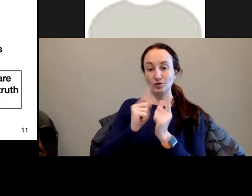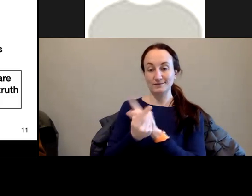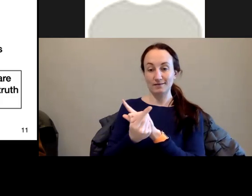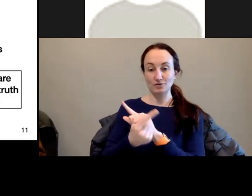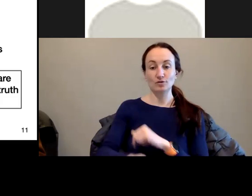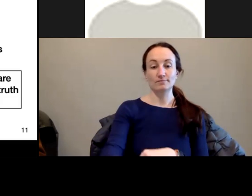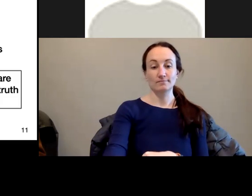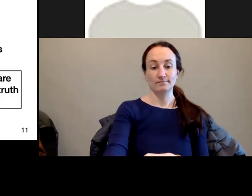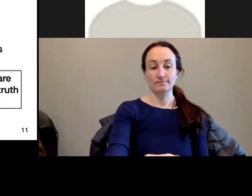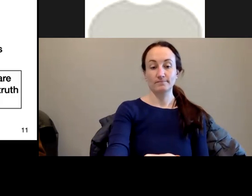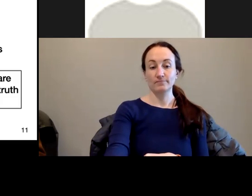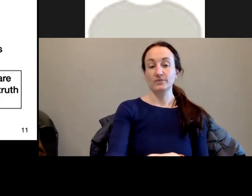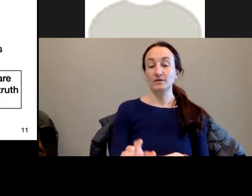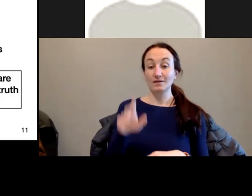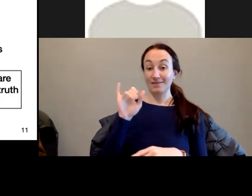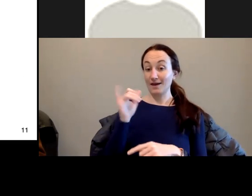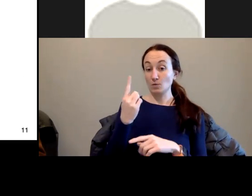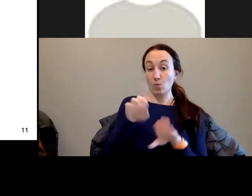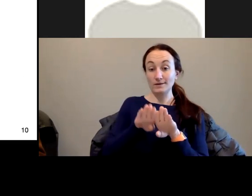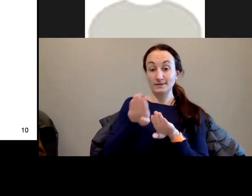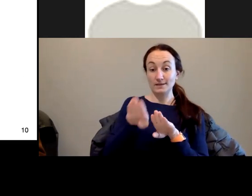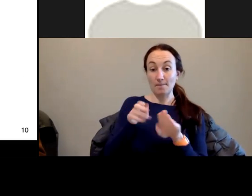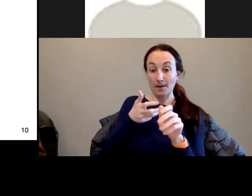this is one step of update, and you do this,